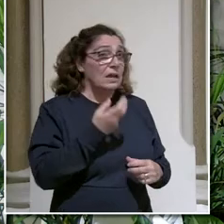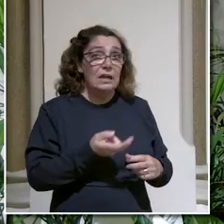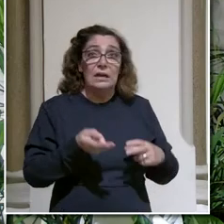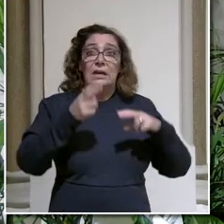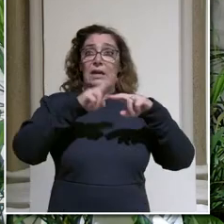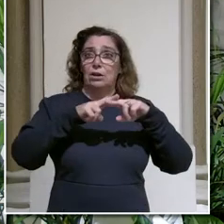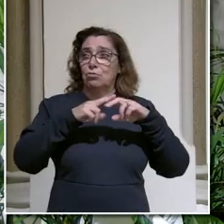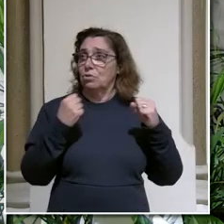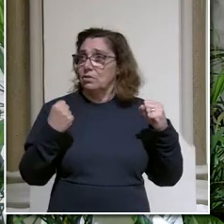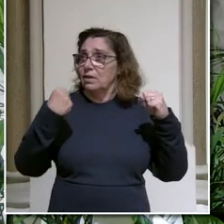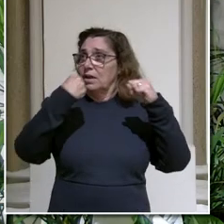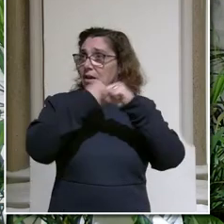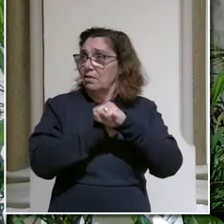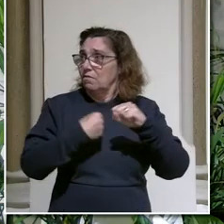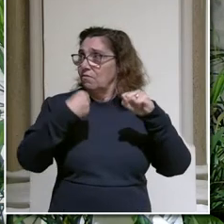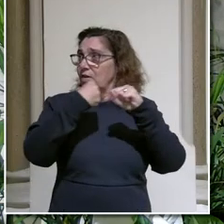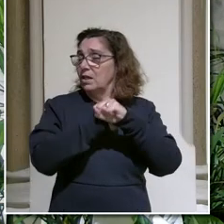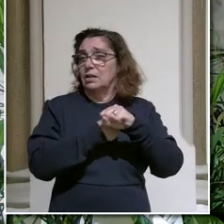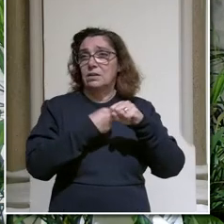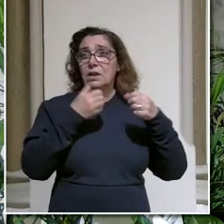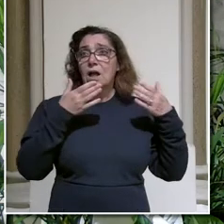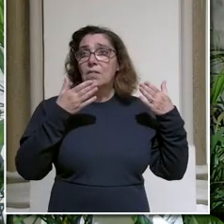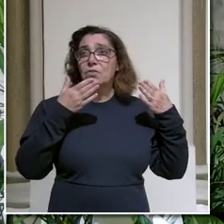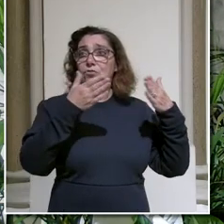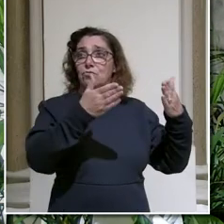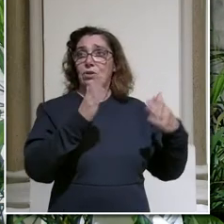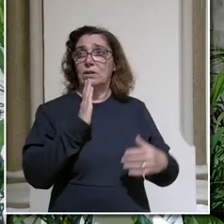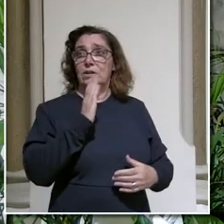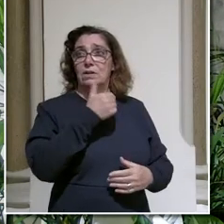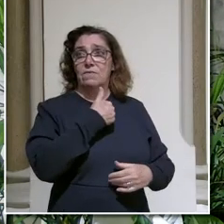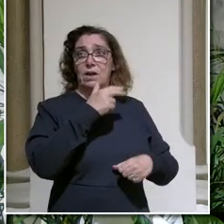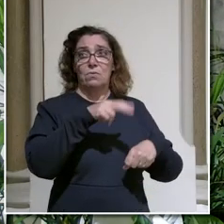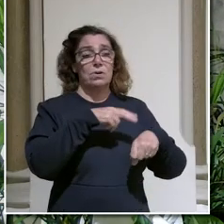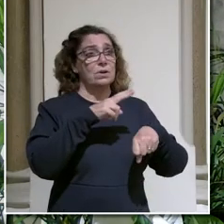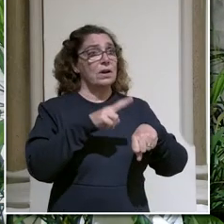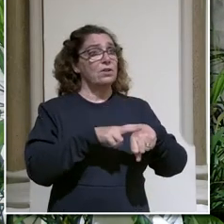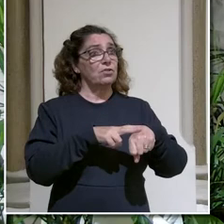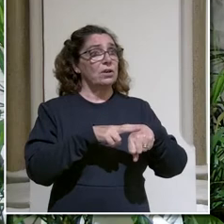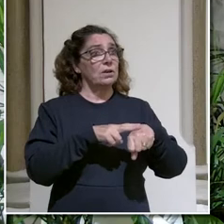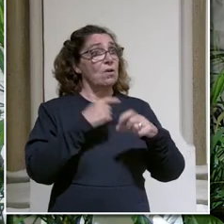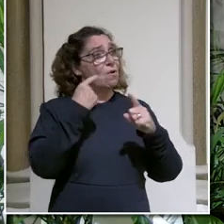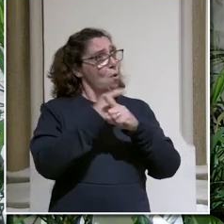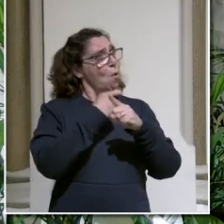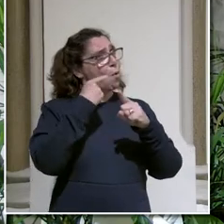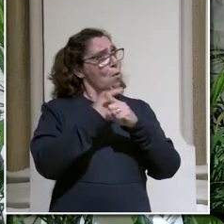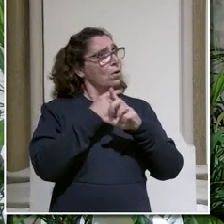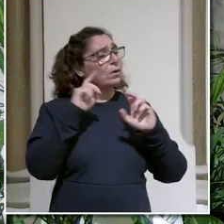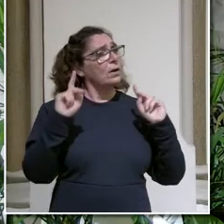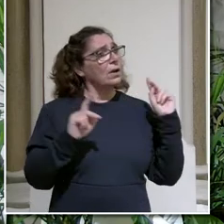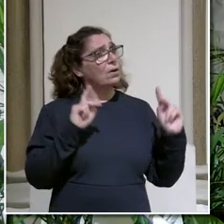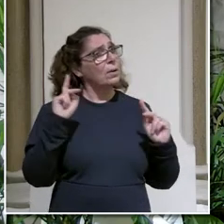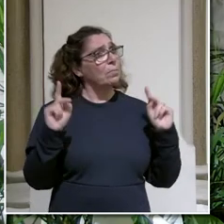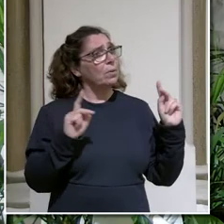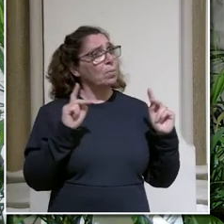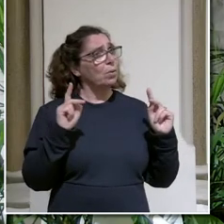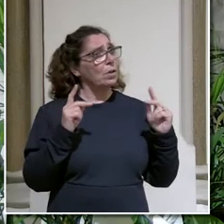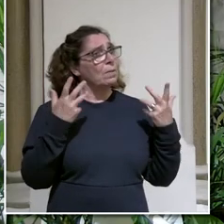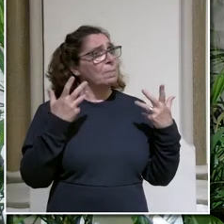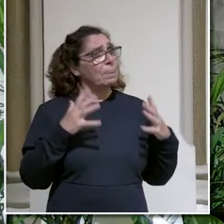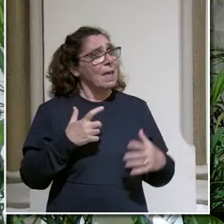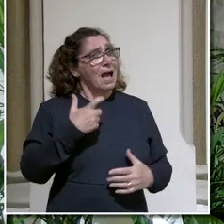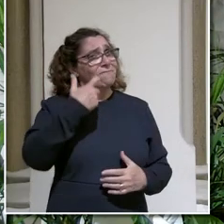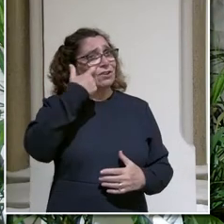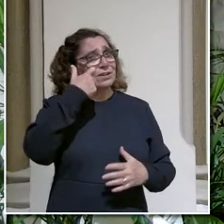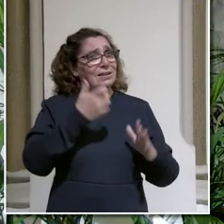in violence on the streets of our nation. Ordinary people have recently